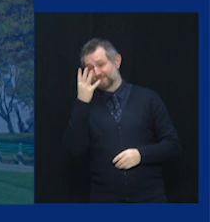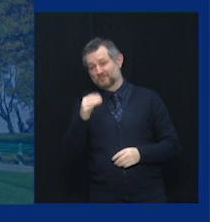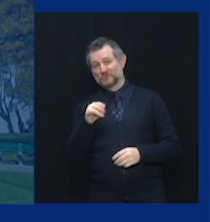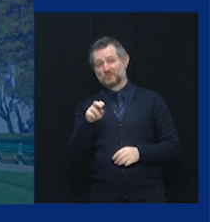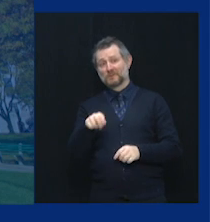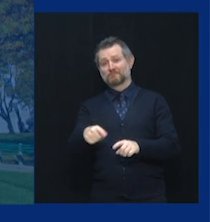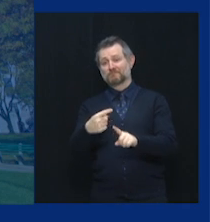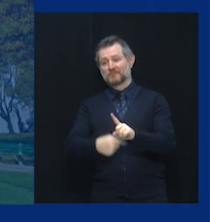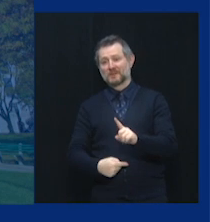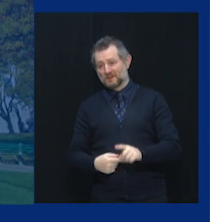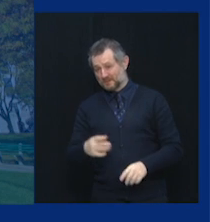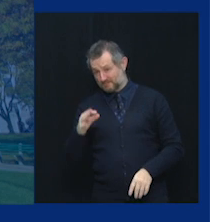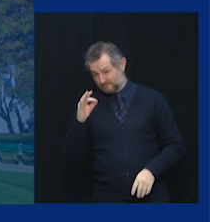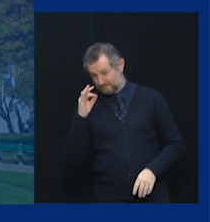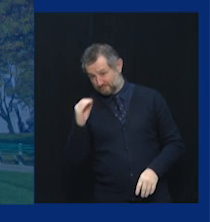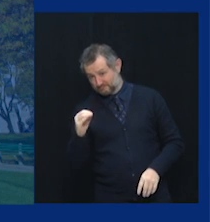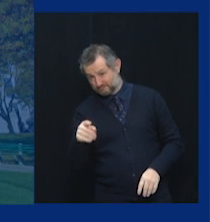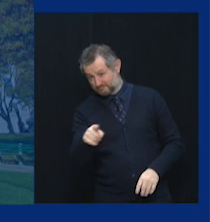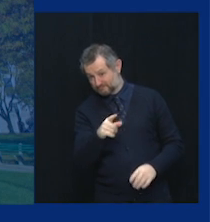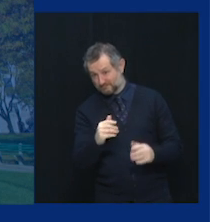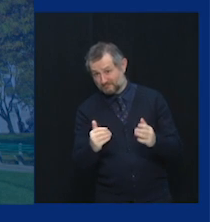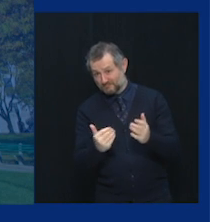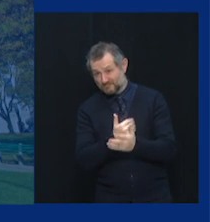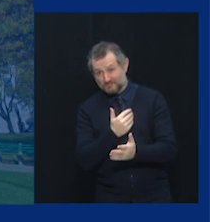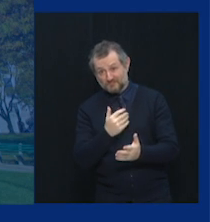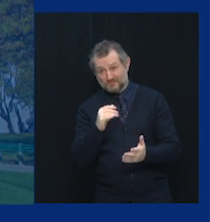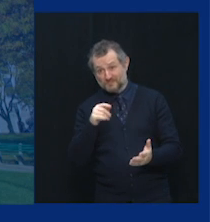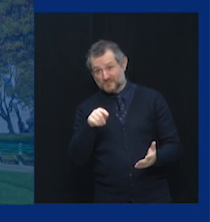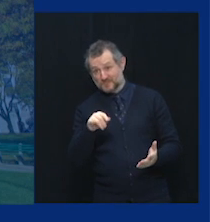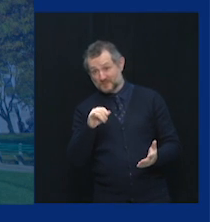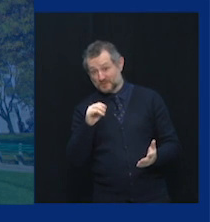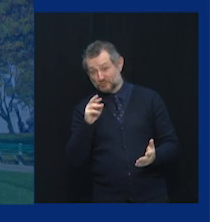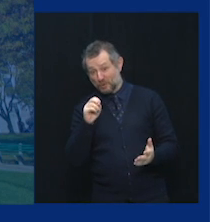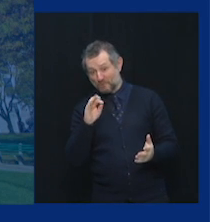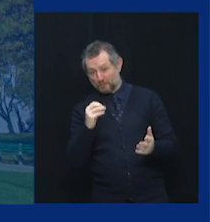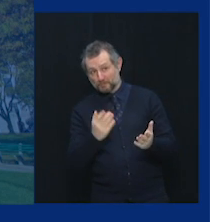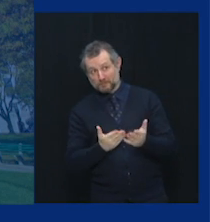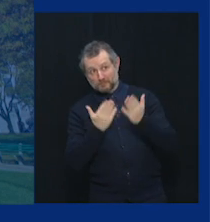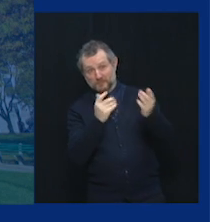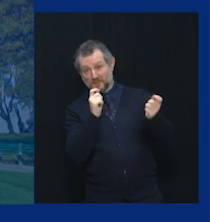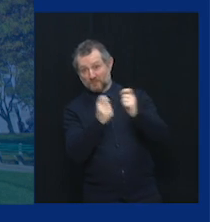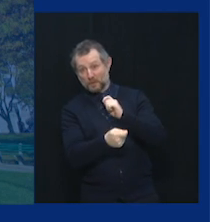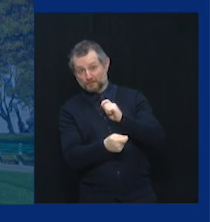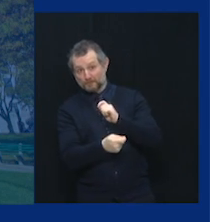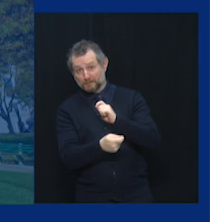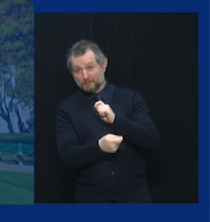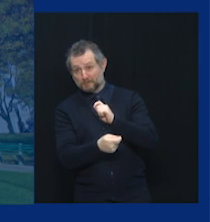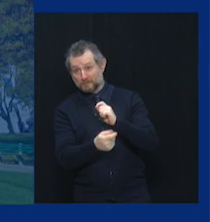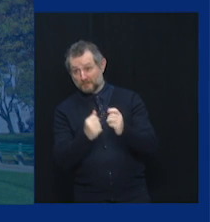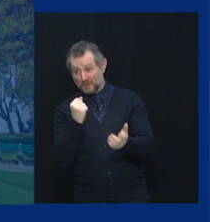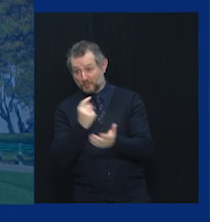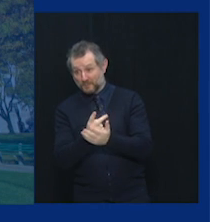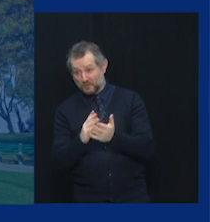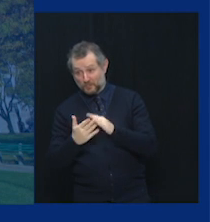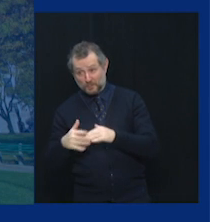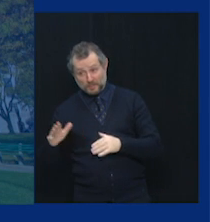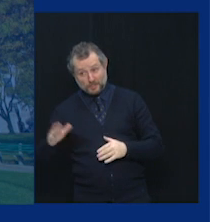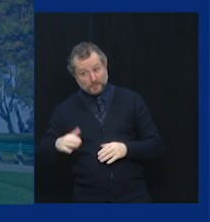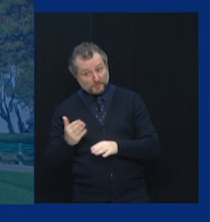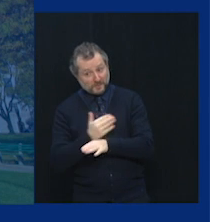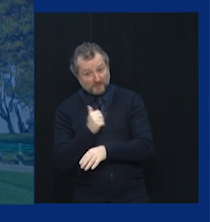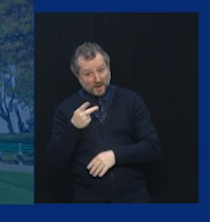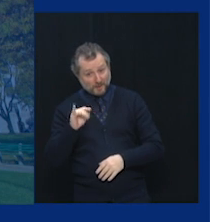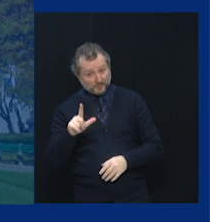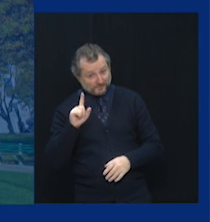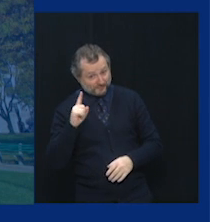a new reform plan passed by your community by April 1, you